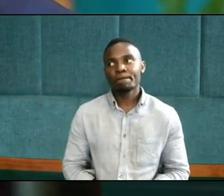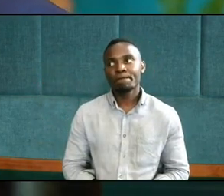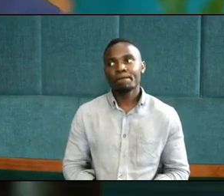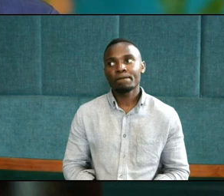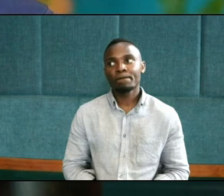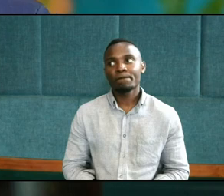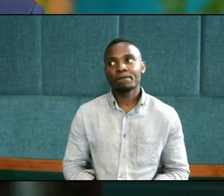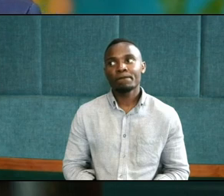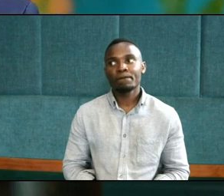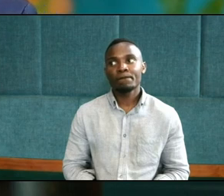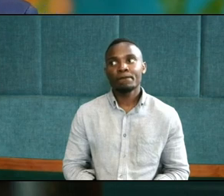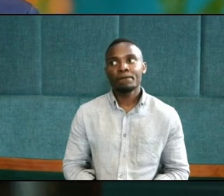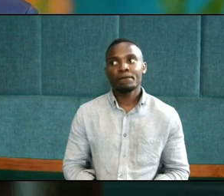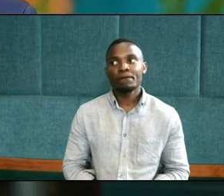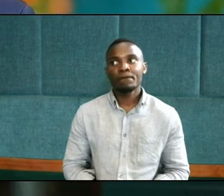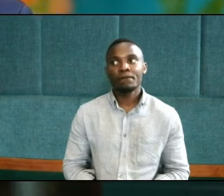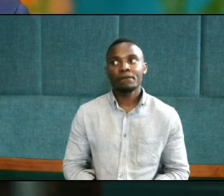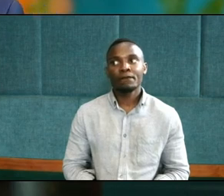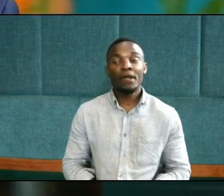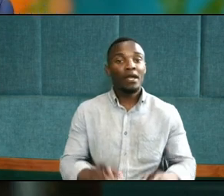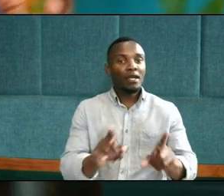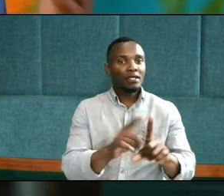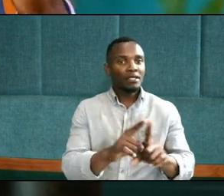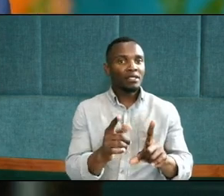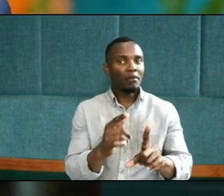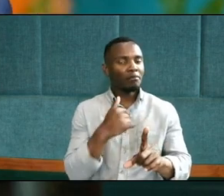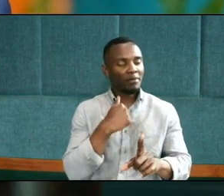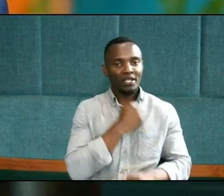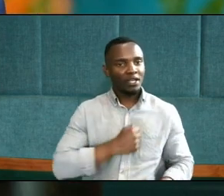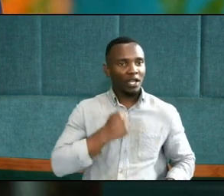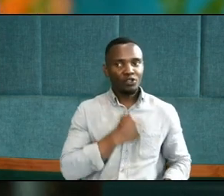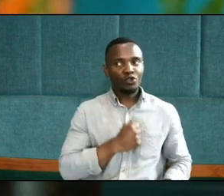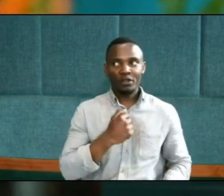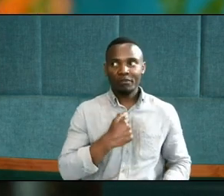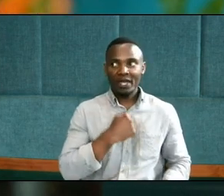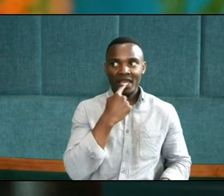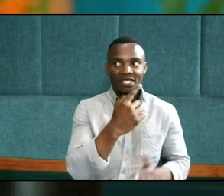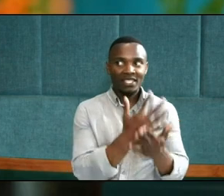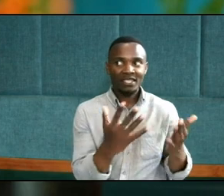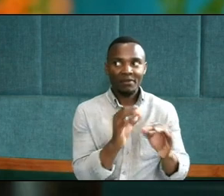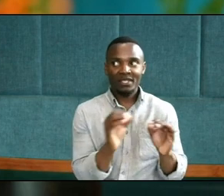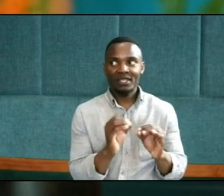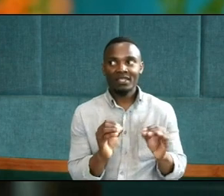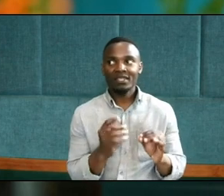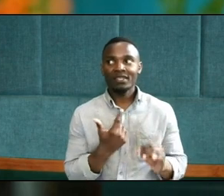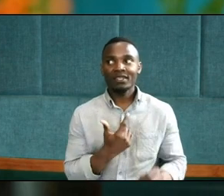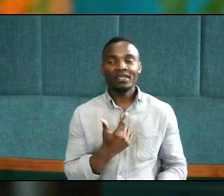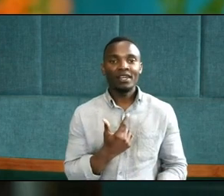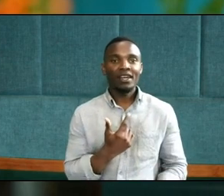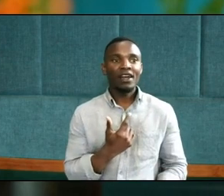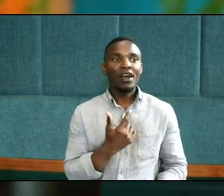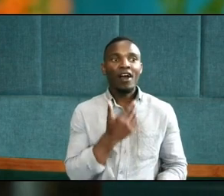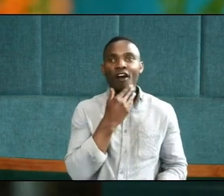Well, at that moment, I should have said this one as I began. I'm so sorry, my elder brother, my father,